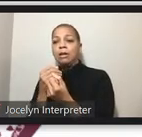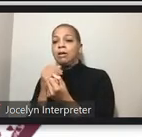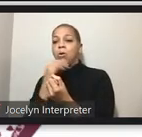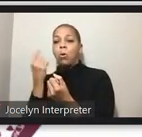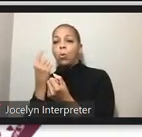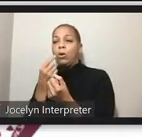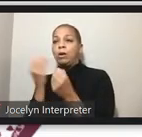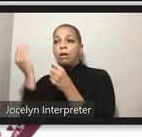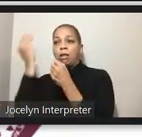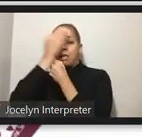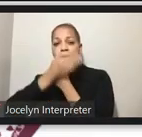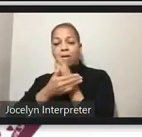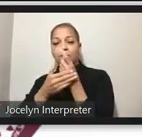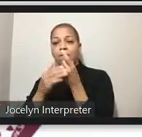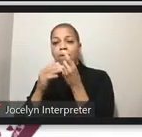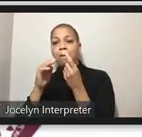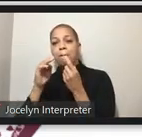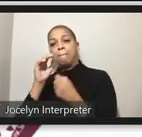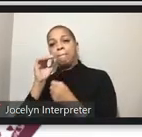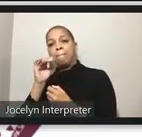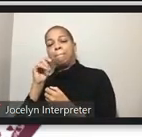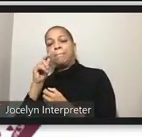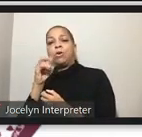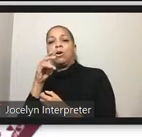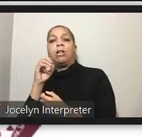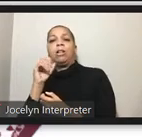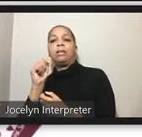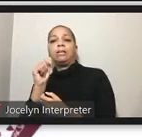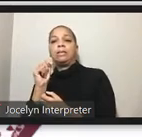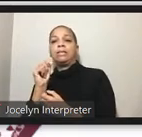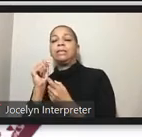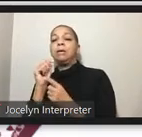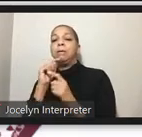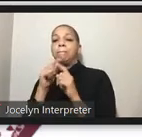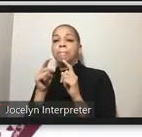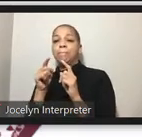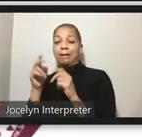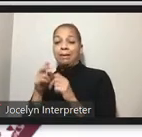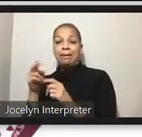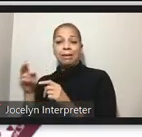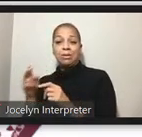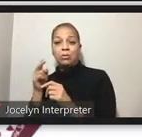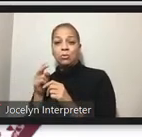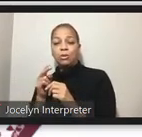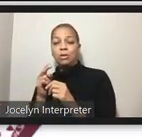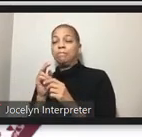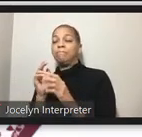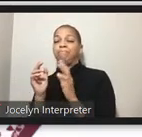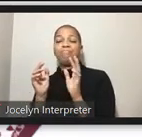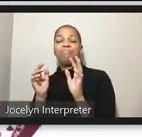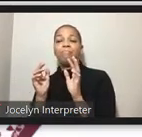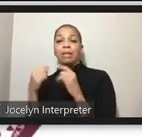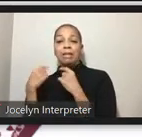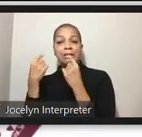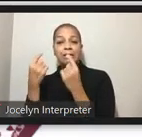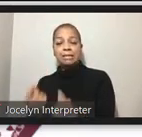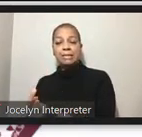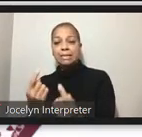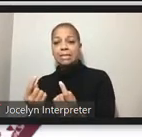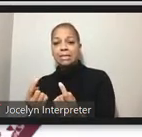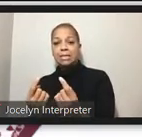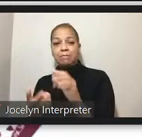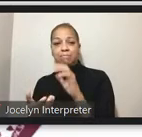and the history of the US as an active history of empire, but also obscures the degree to which violent conflict has